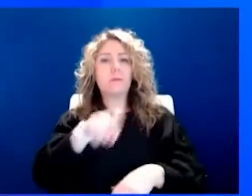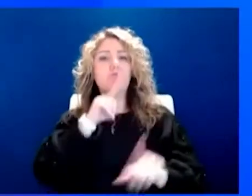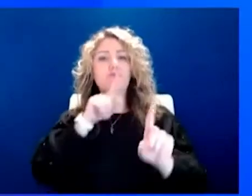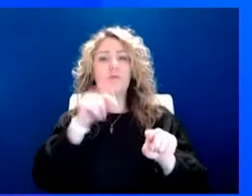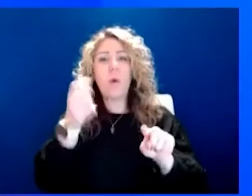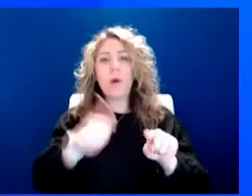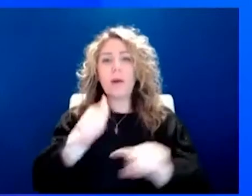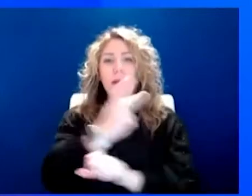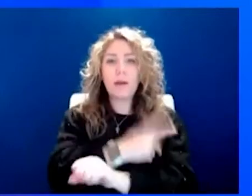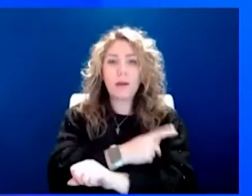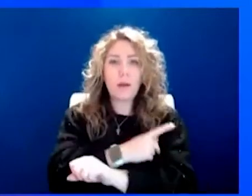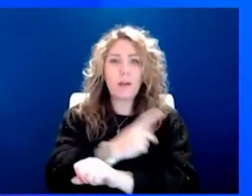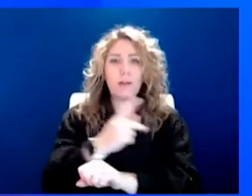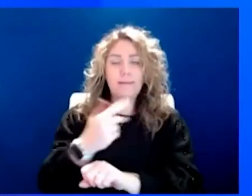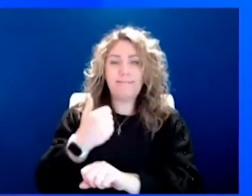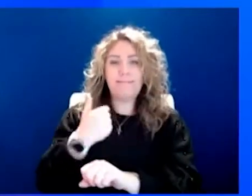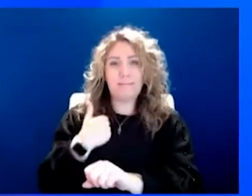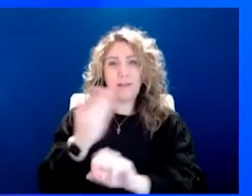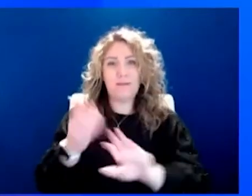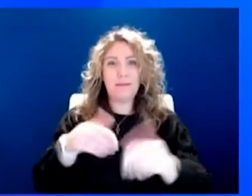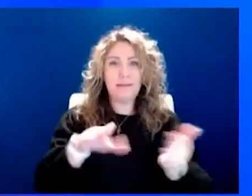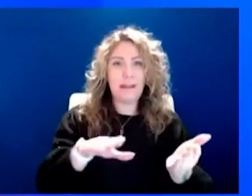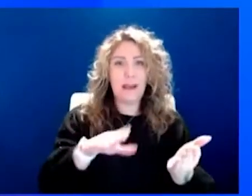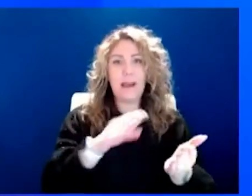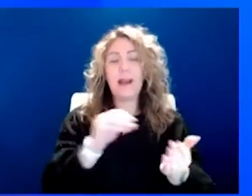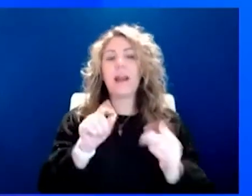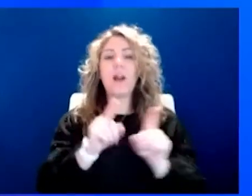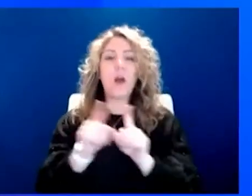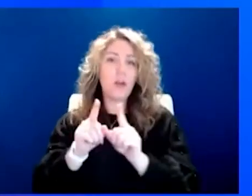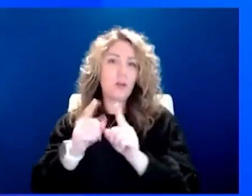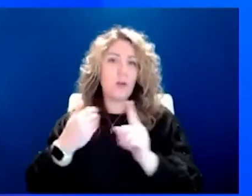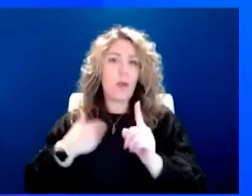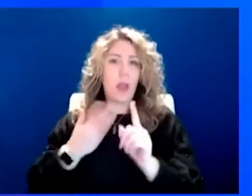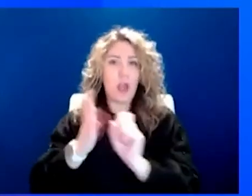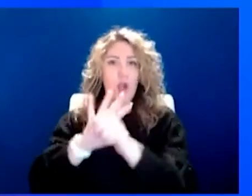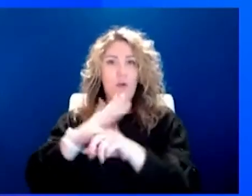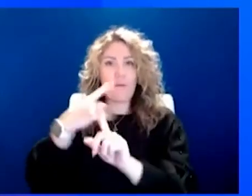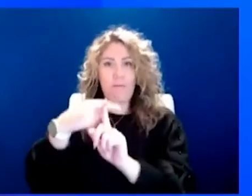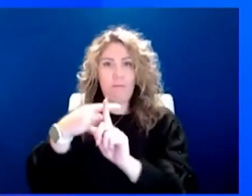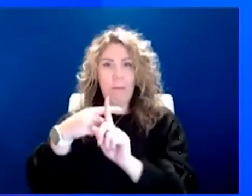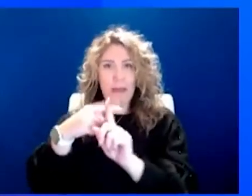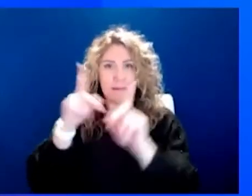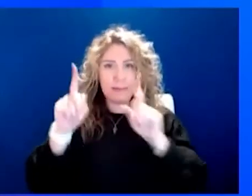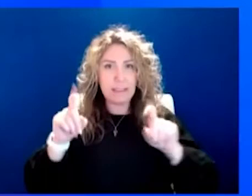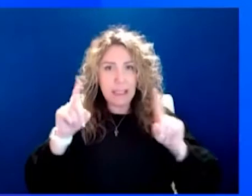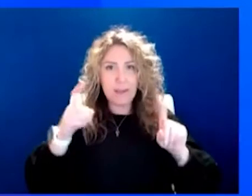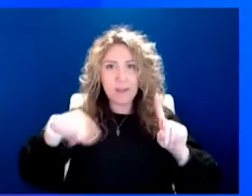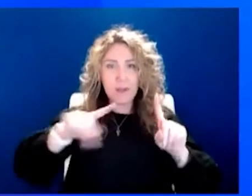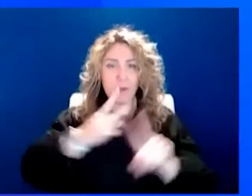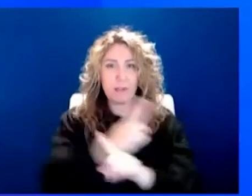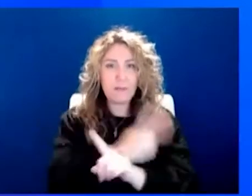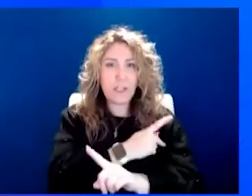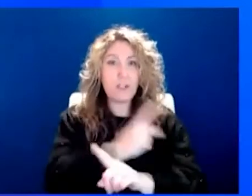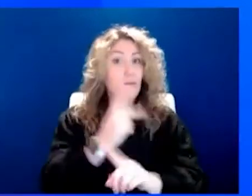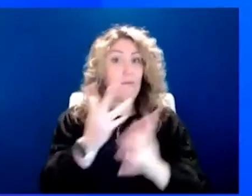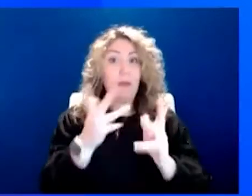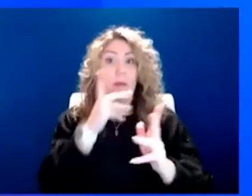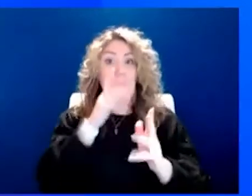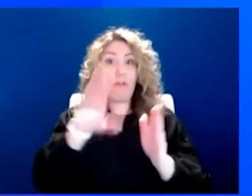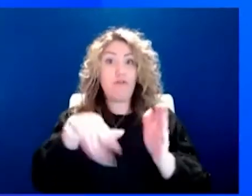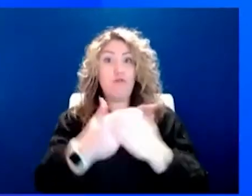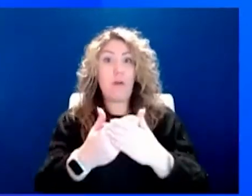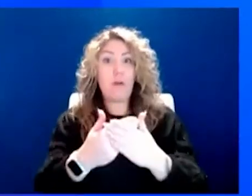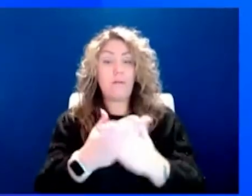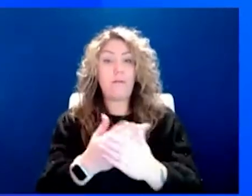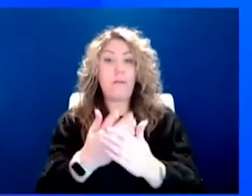know has died and also had a COVID positive test in our system. So those patients may not have even come to the hospital, but we're responsible for